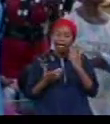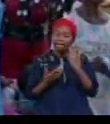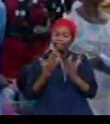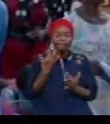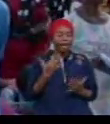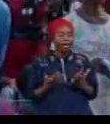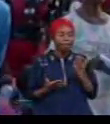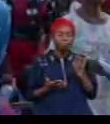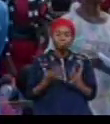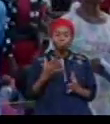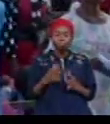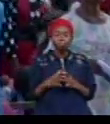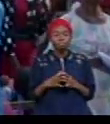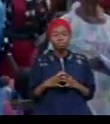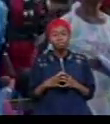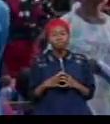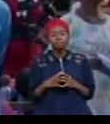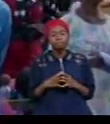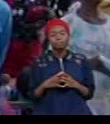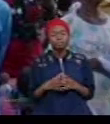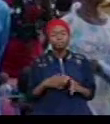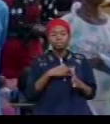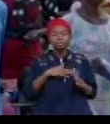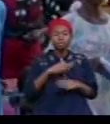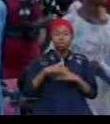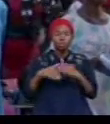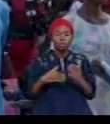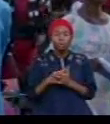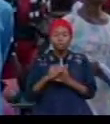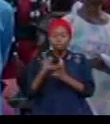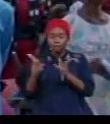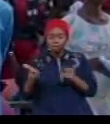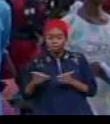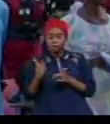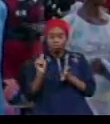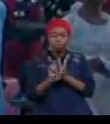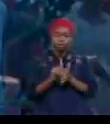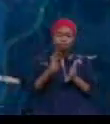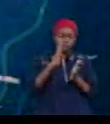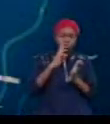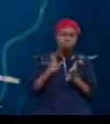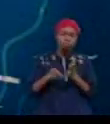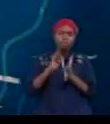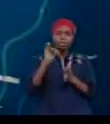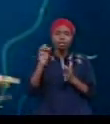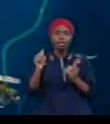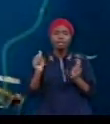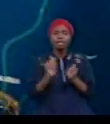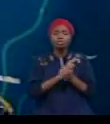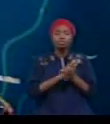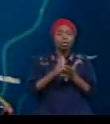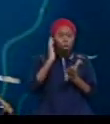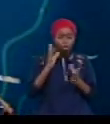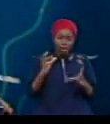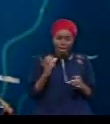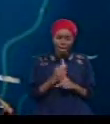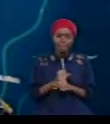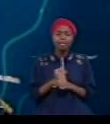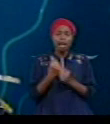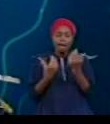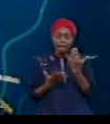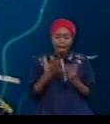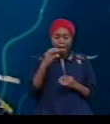unpredictable. And all areas that are spiritually combustible will catch fire in the name of Jesus